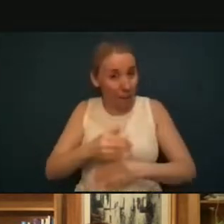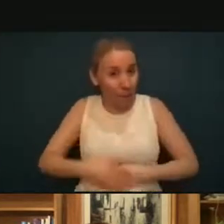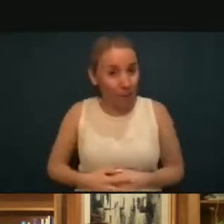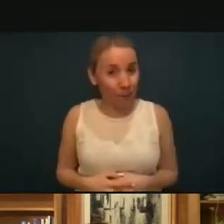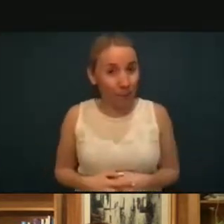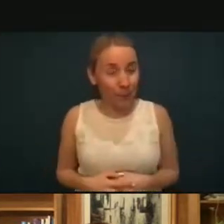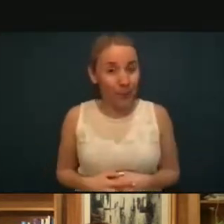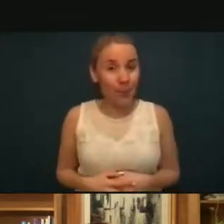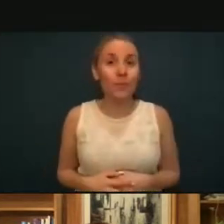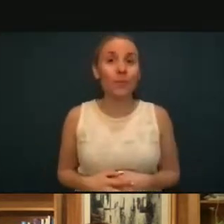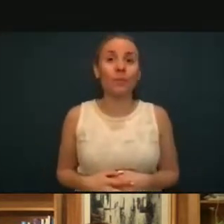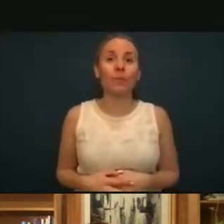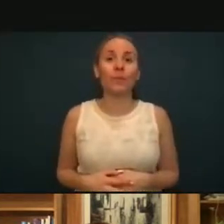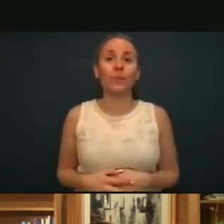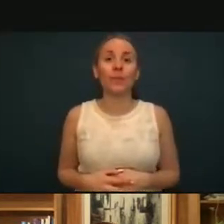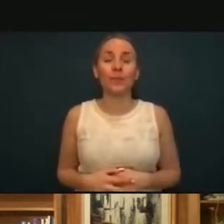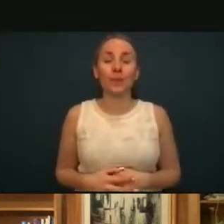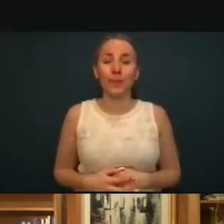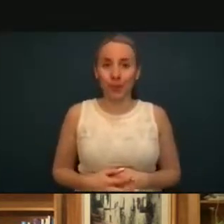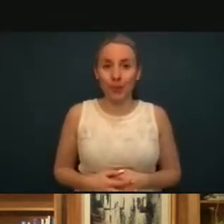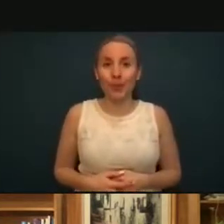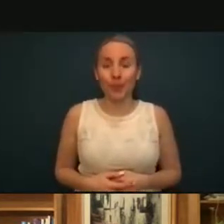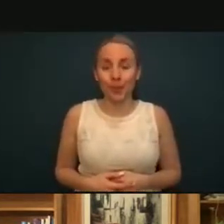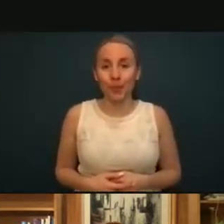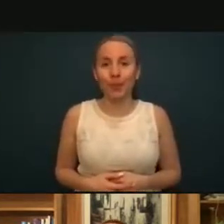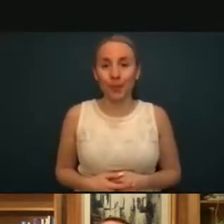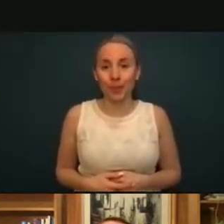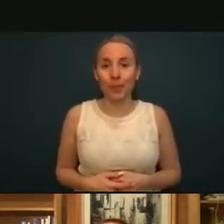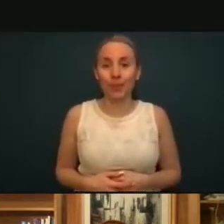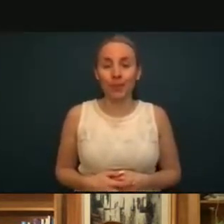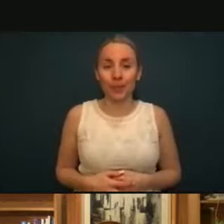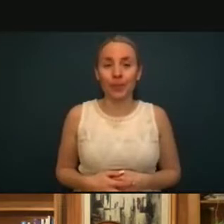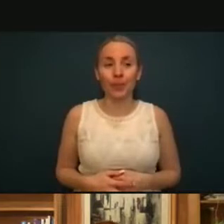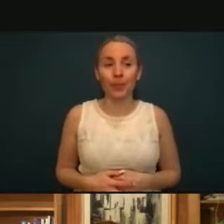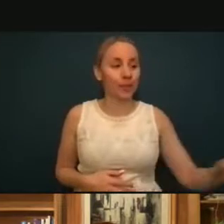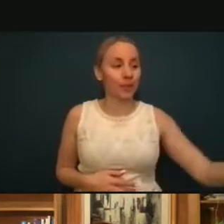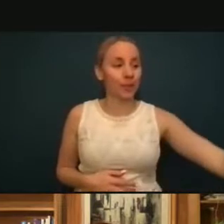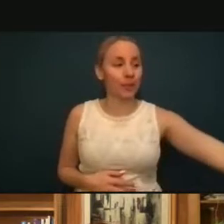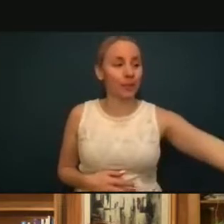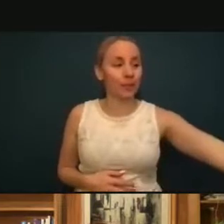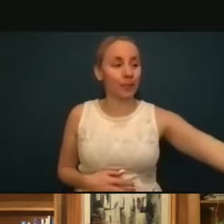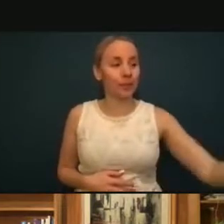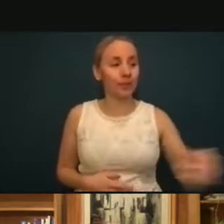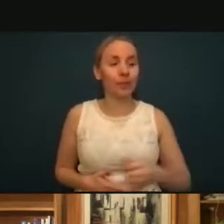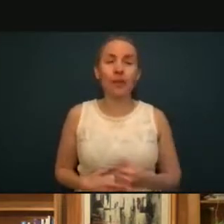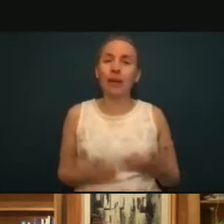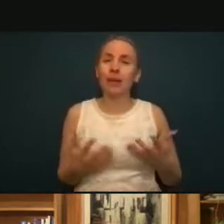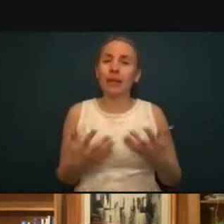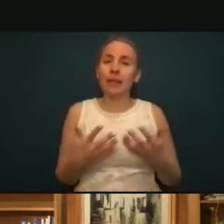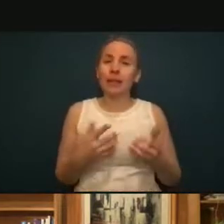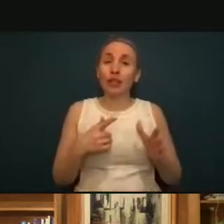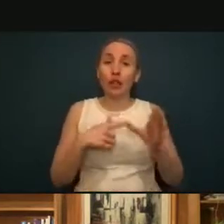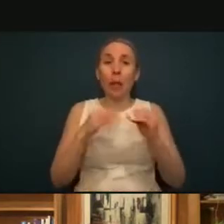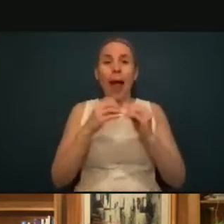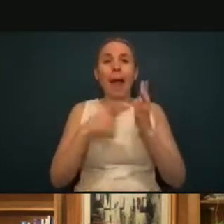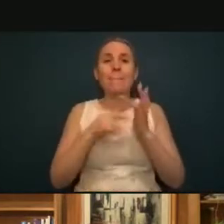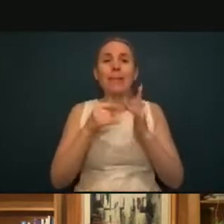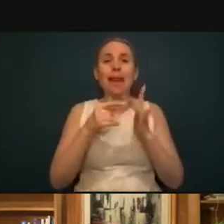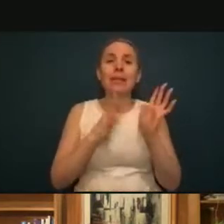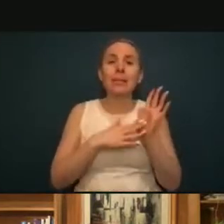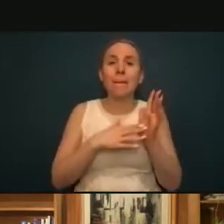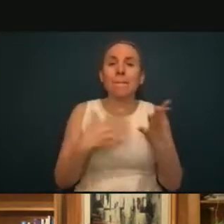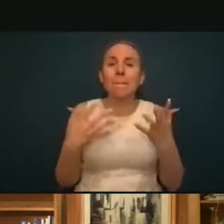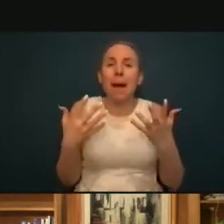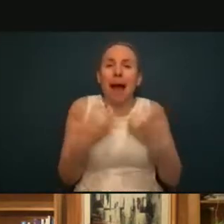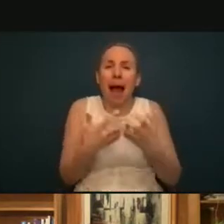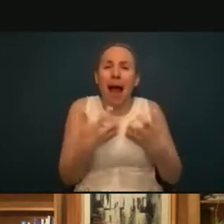definitely. And how do you feel that we can overcome that? What steps do you feel we can start to make to